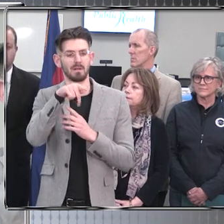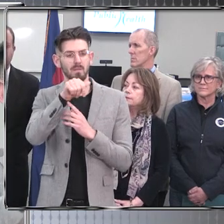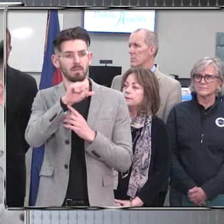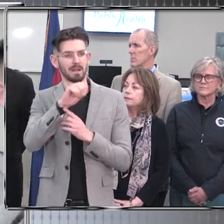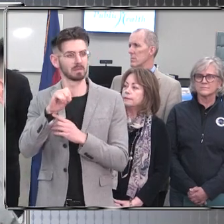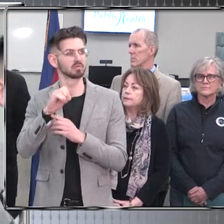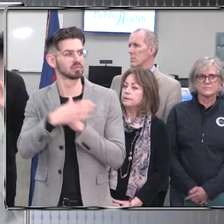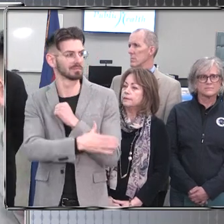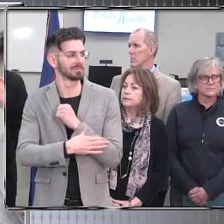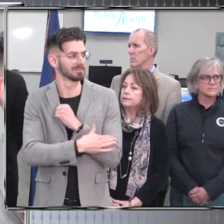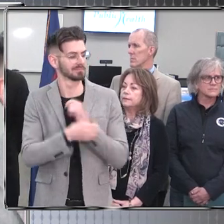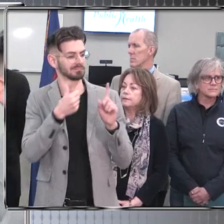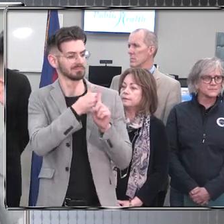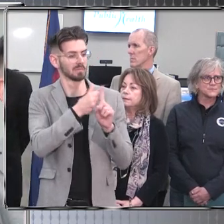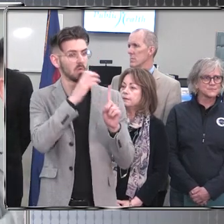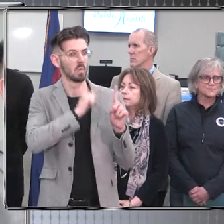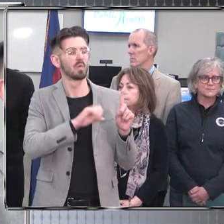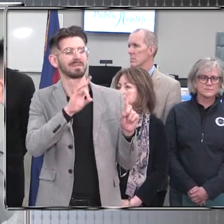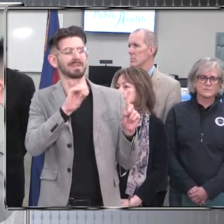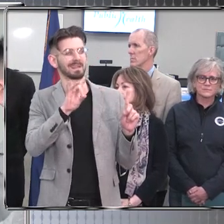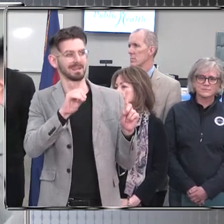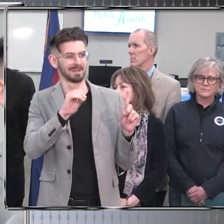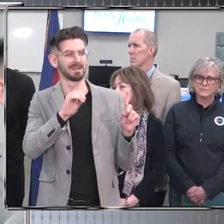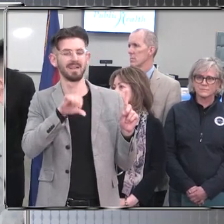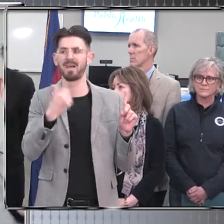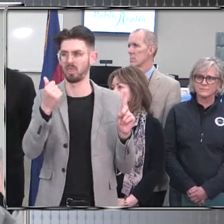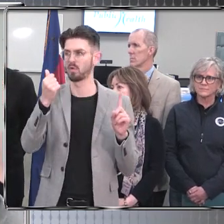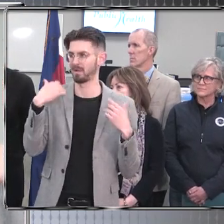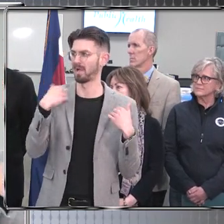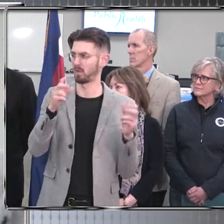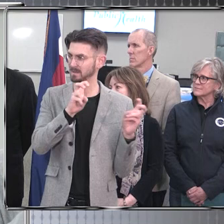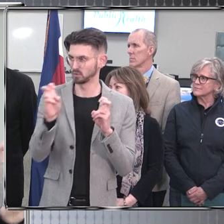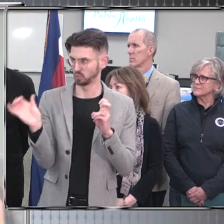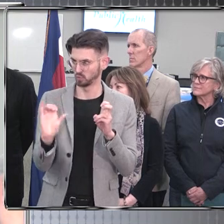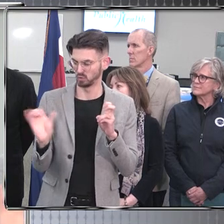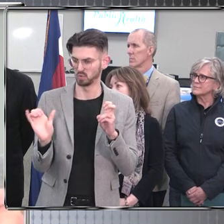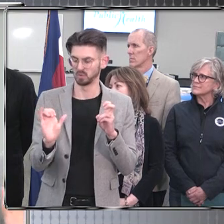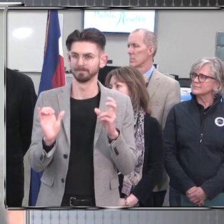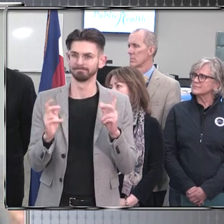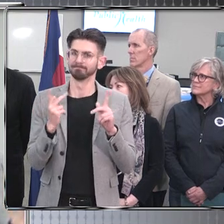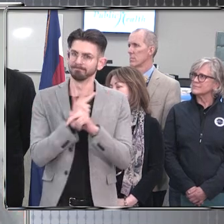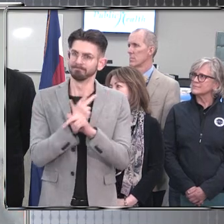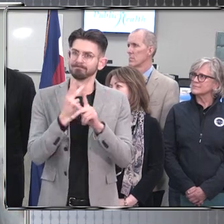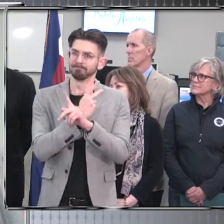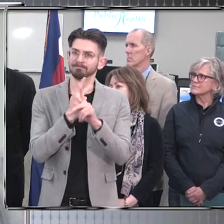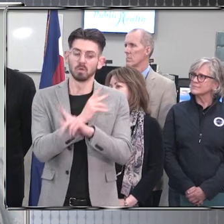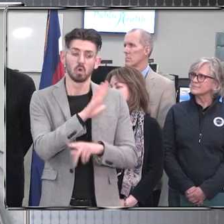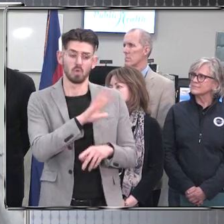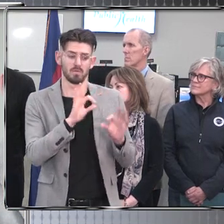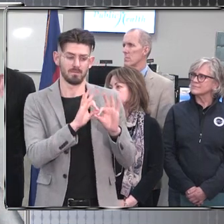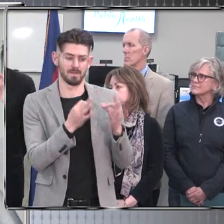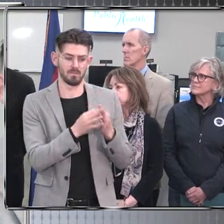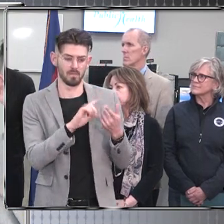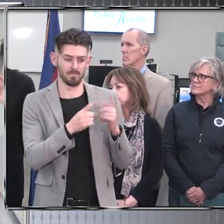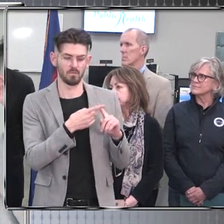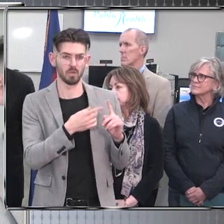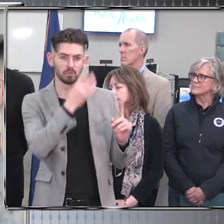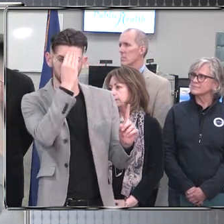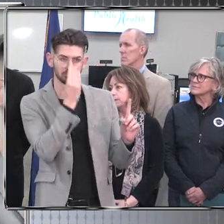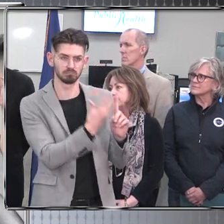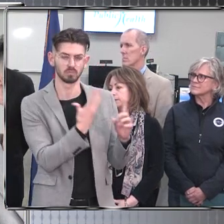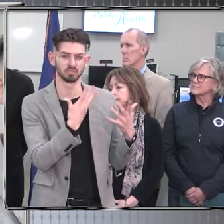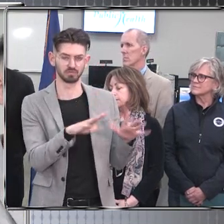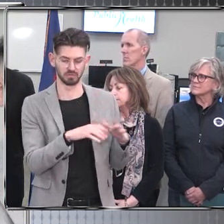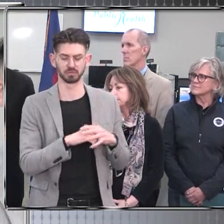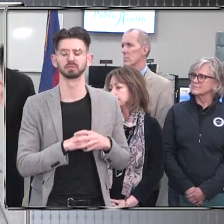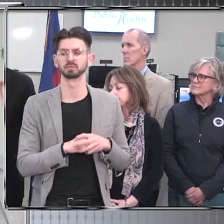with underlying health conditions. Her family's been notified, and we certainly, all of us here today, want to express